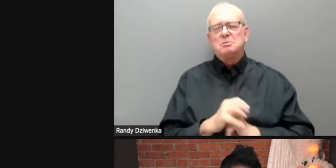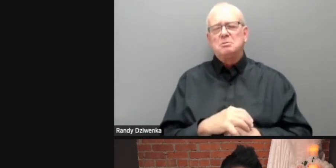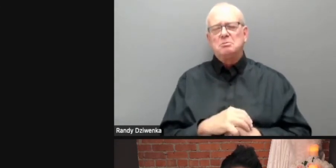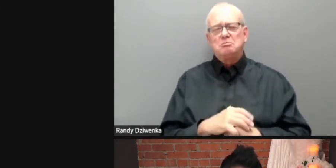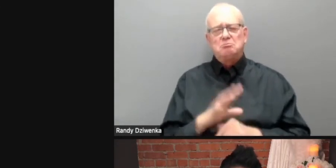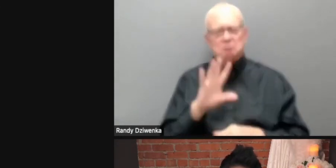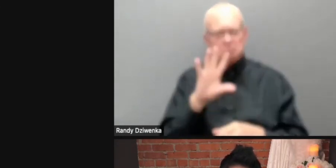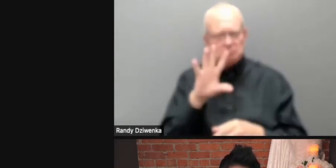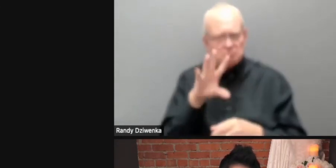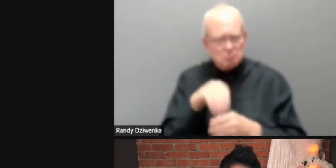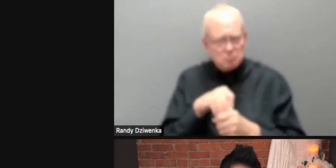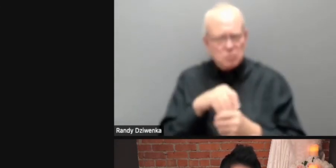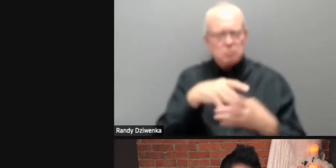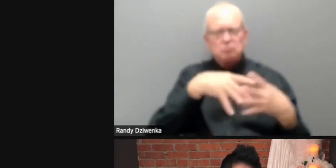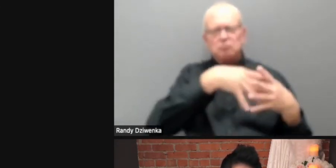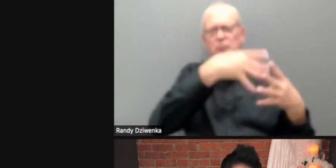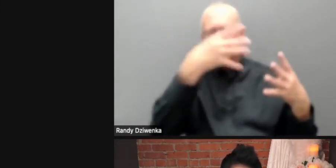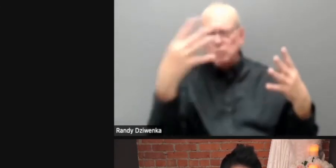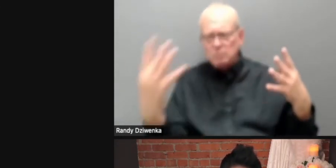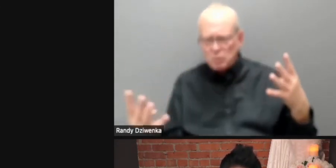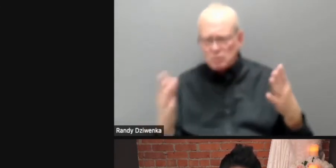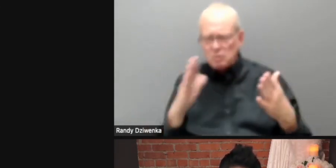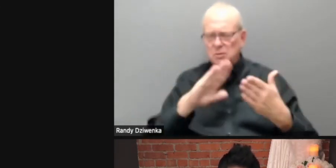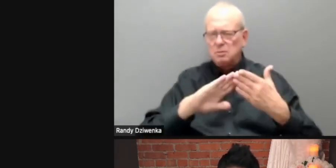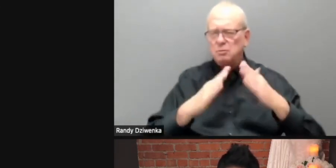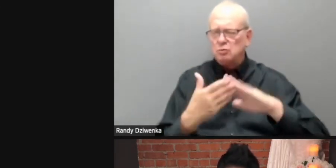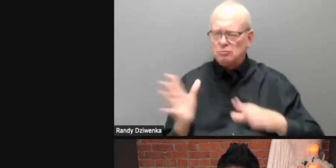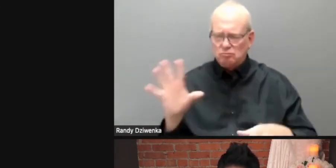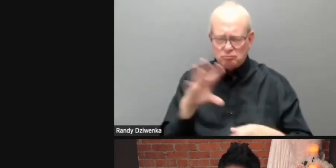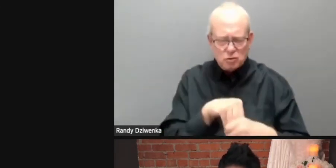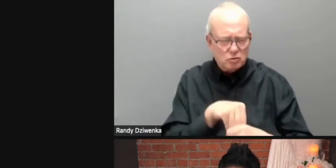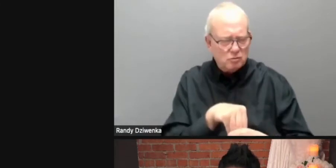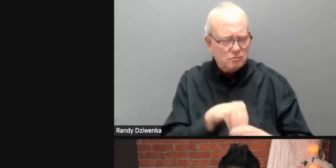both within and outside of the South Asian community.